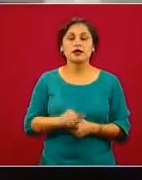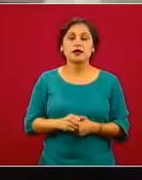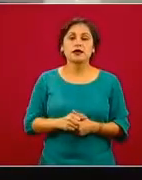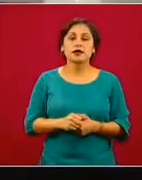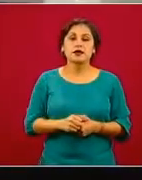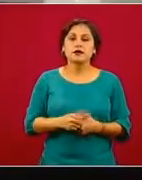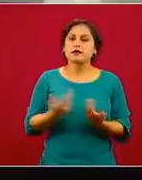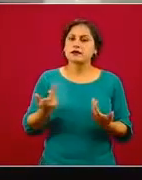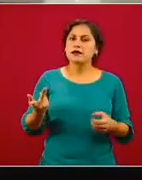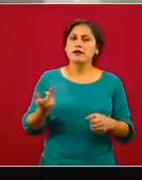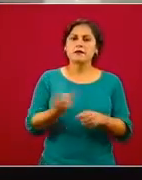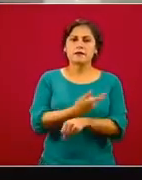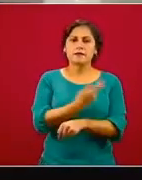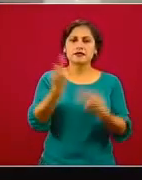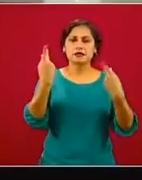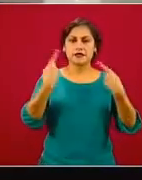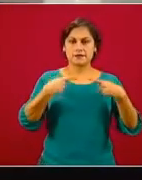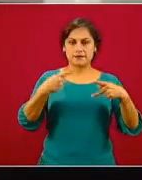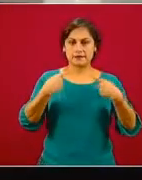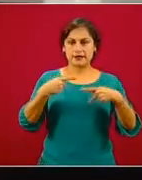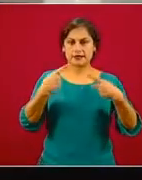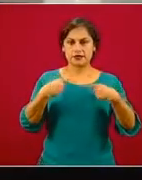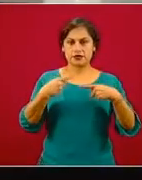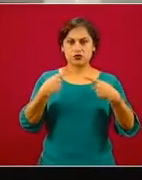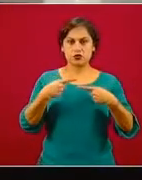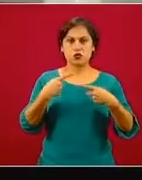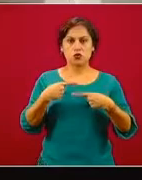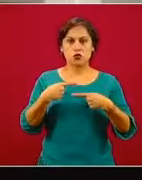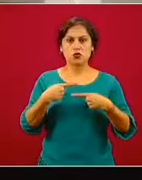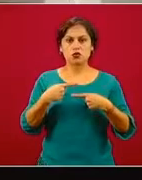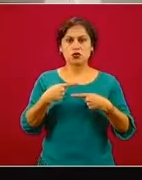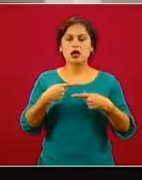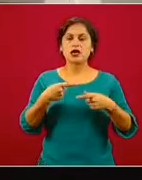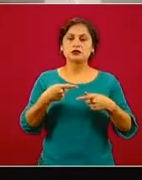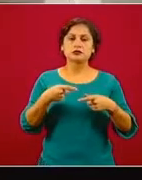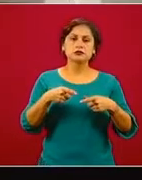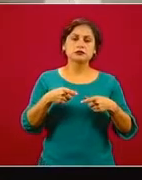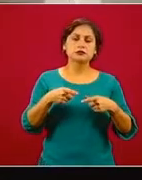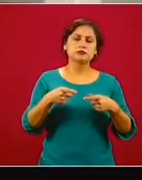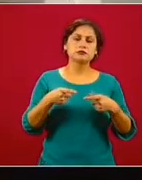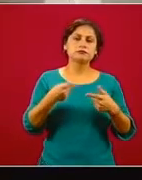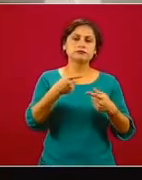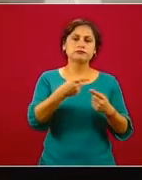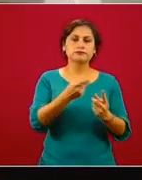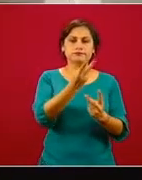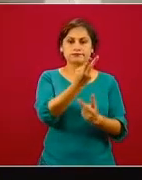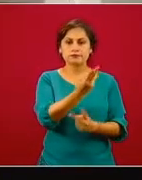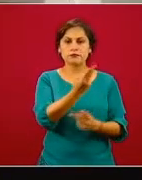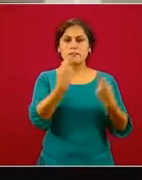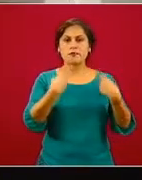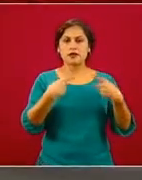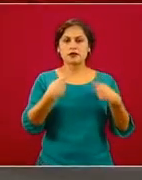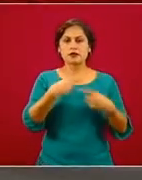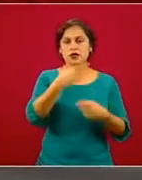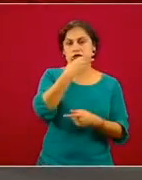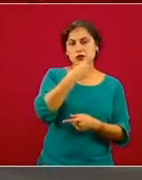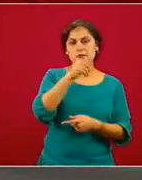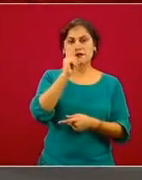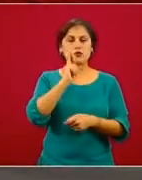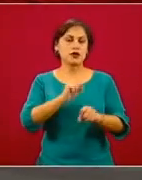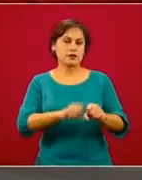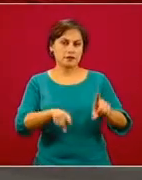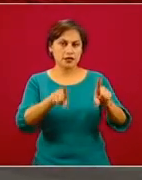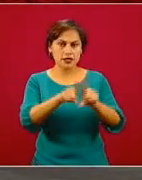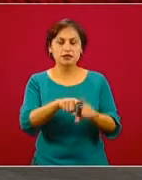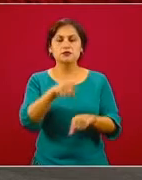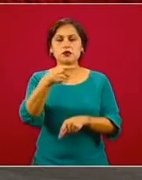be a different scenario? And my second question, what happened to couples of the